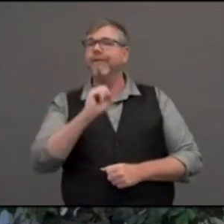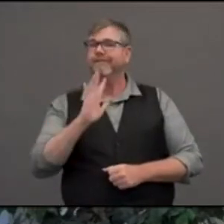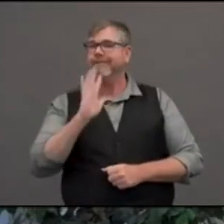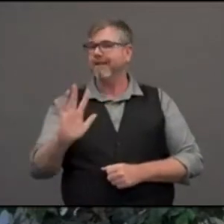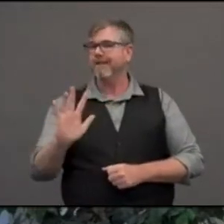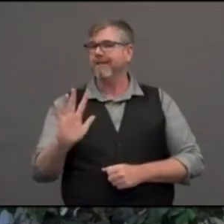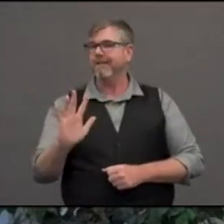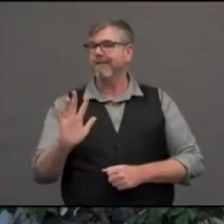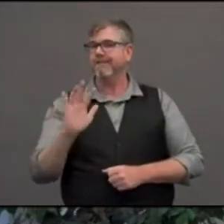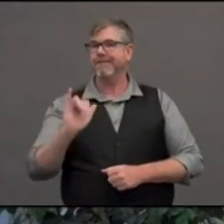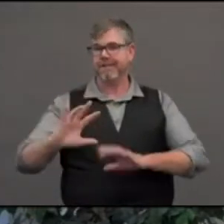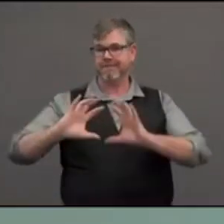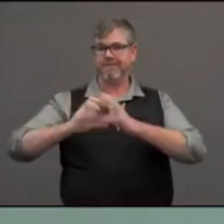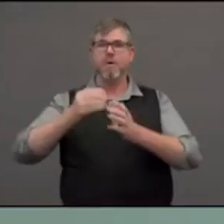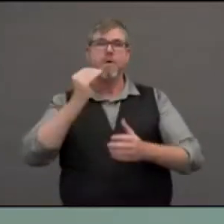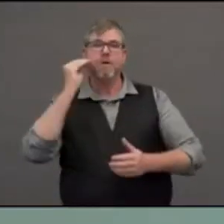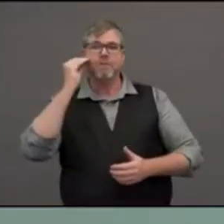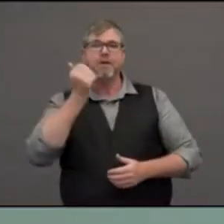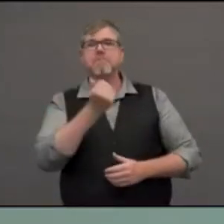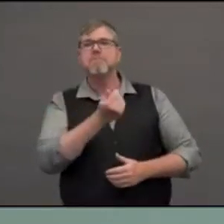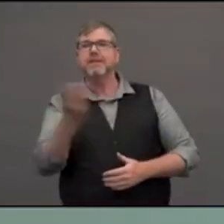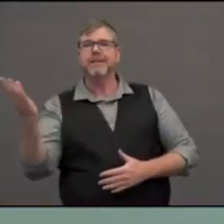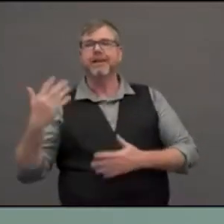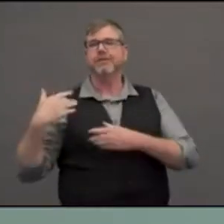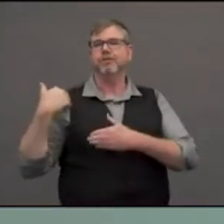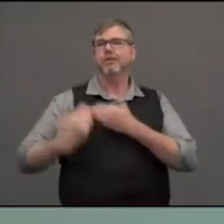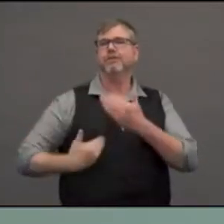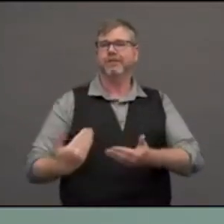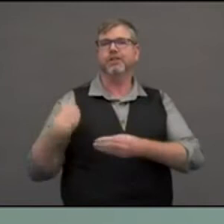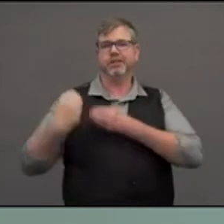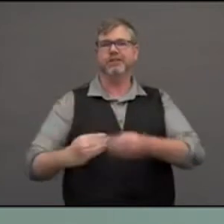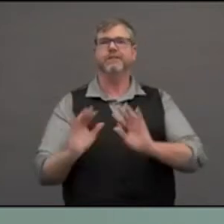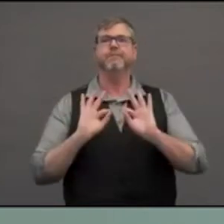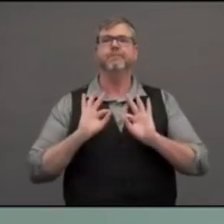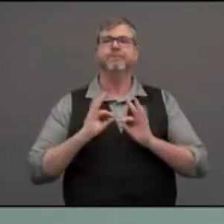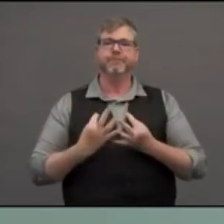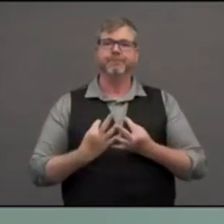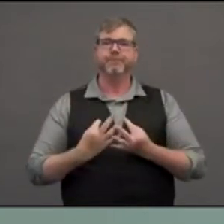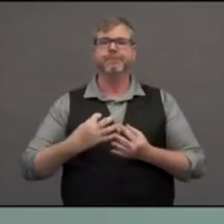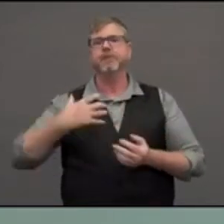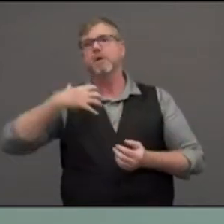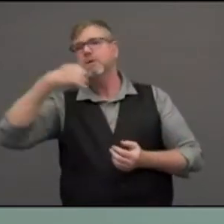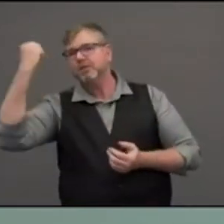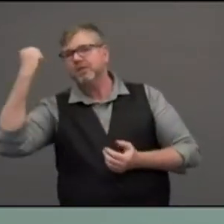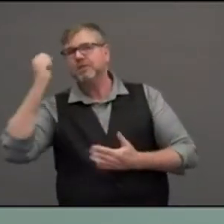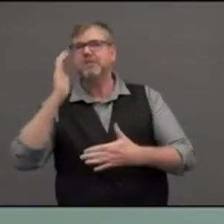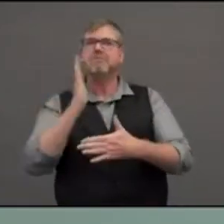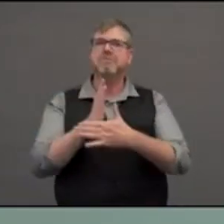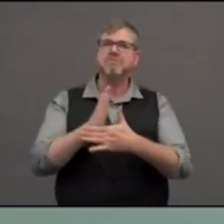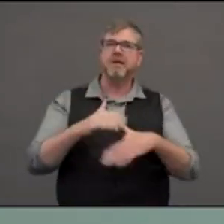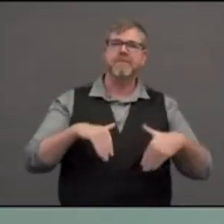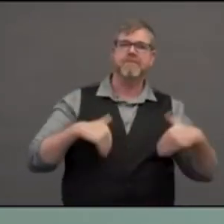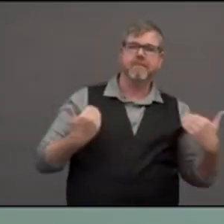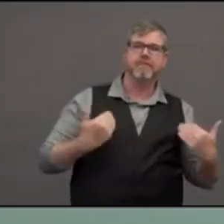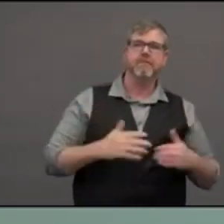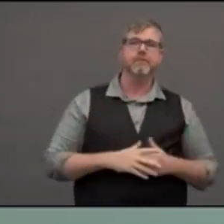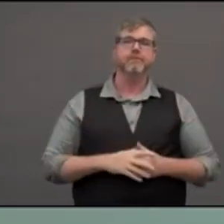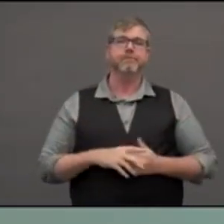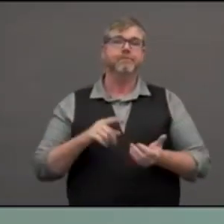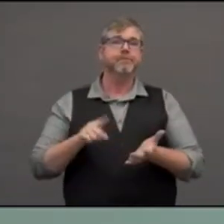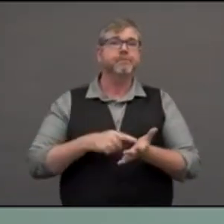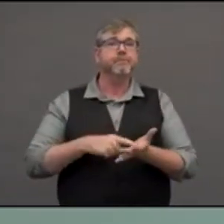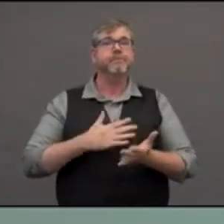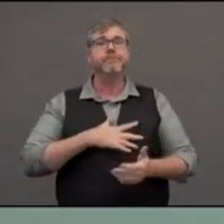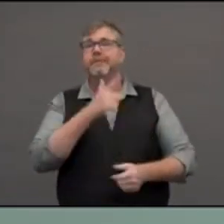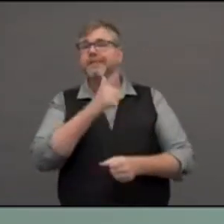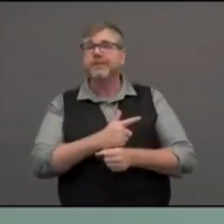that's multi-generational, that my sister sometimes has to leave the home to do grocery shopping, things like